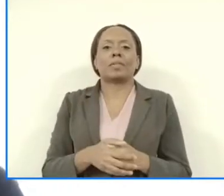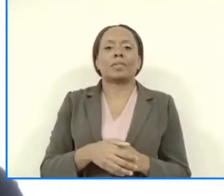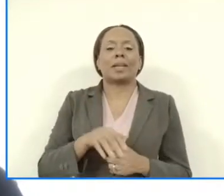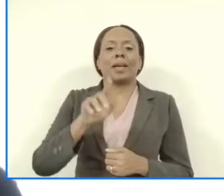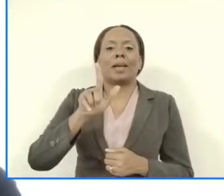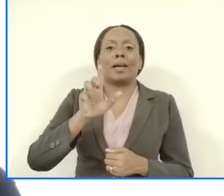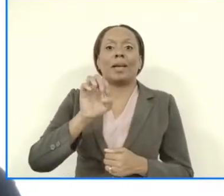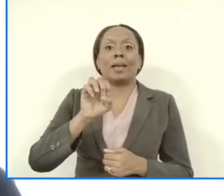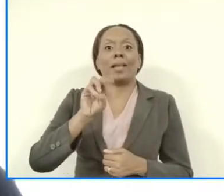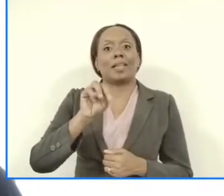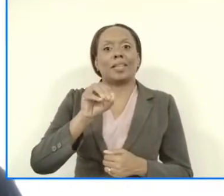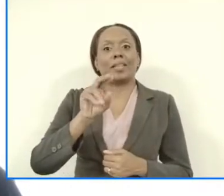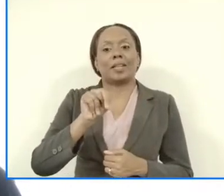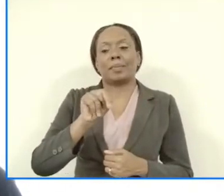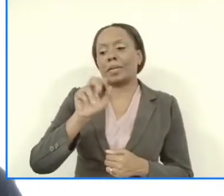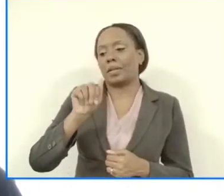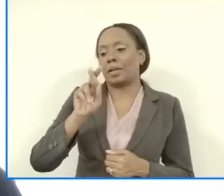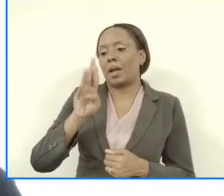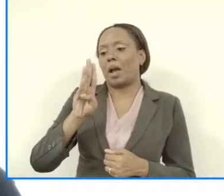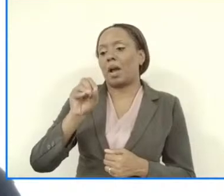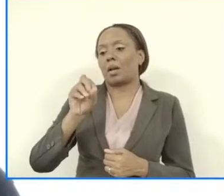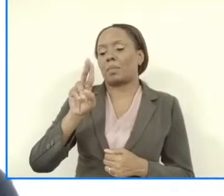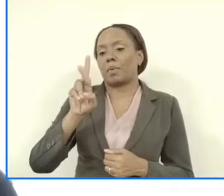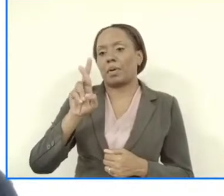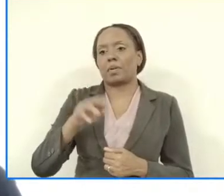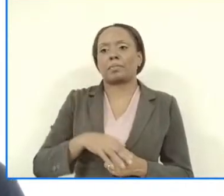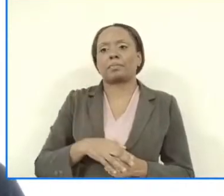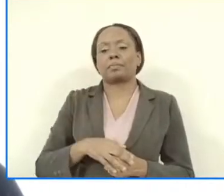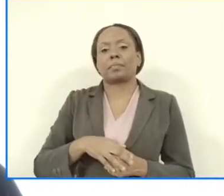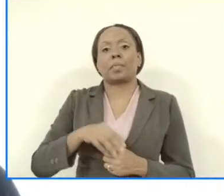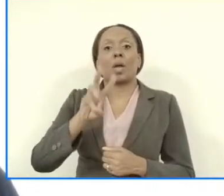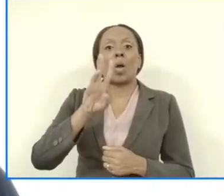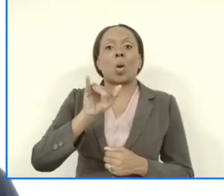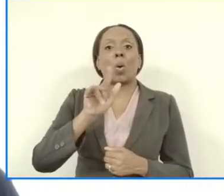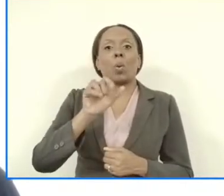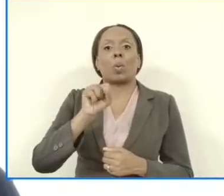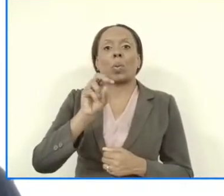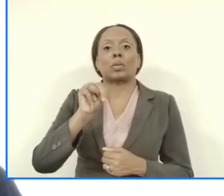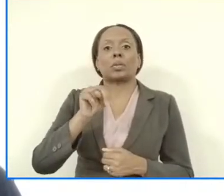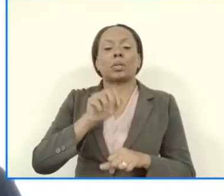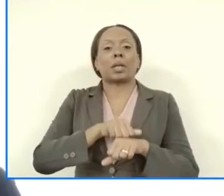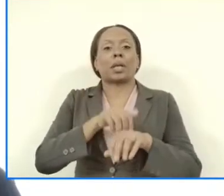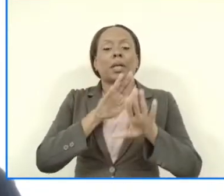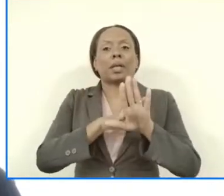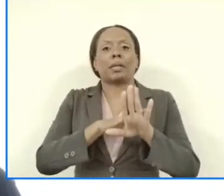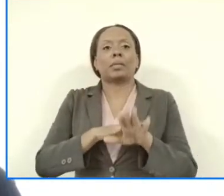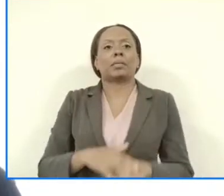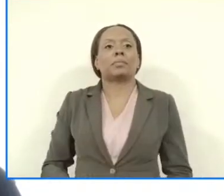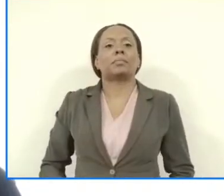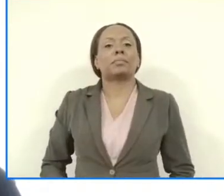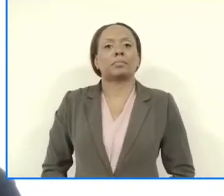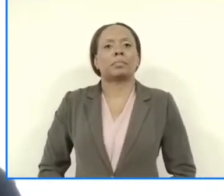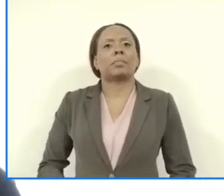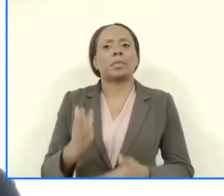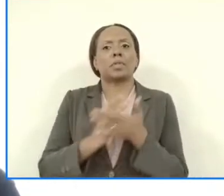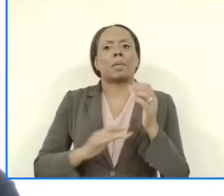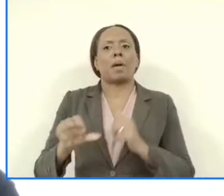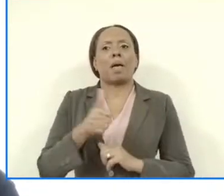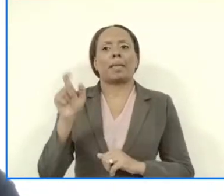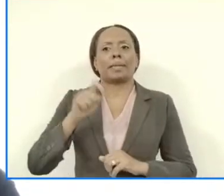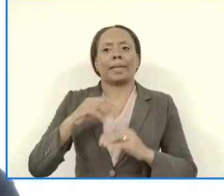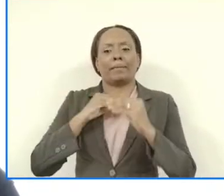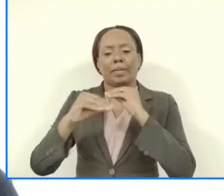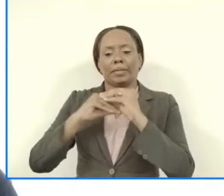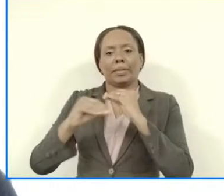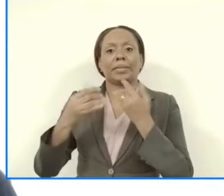Golden Ridge, Bowenston, Wilson Hill, Coots Pond, and again a few others on that particular feeder that are still to be